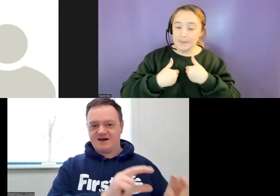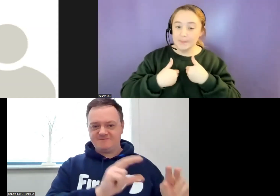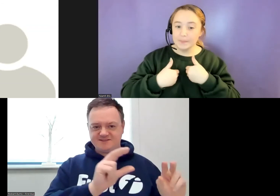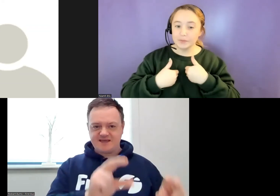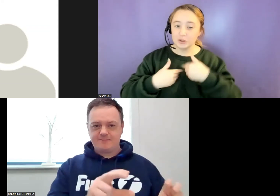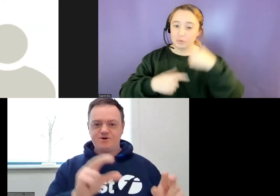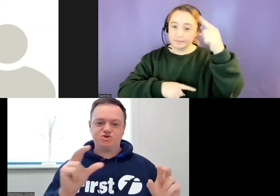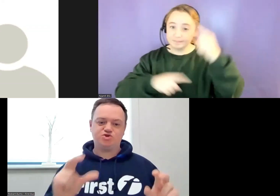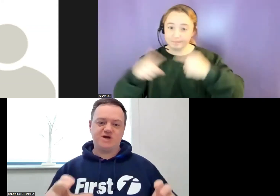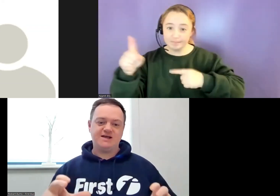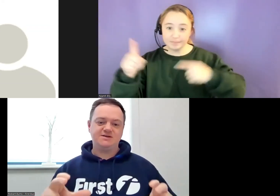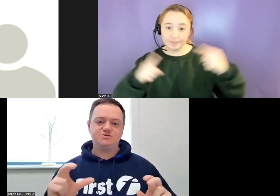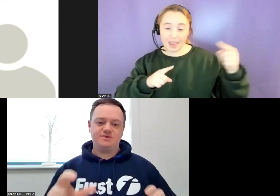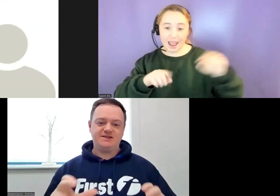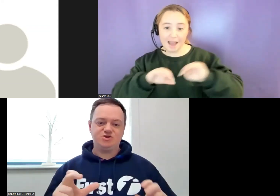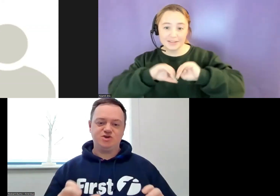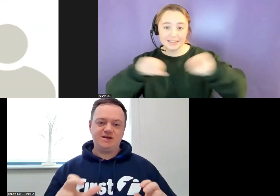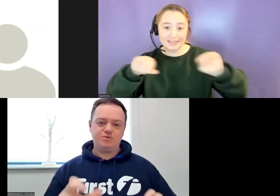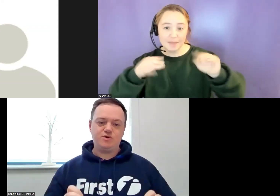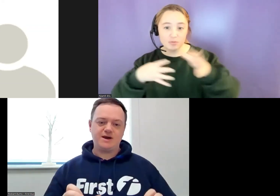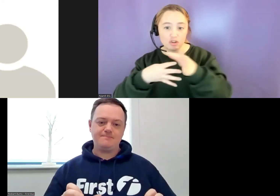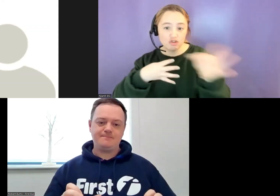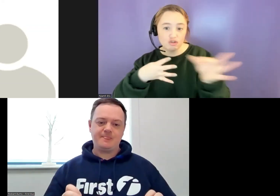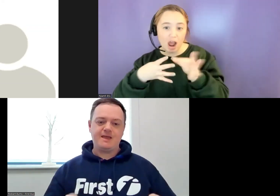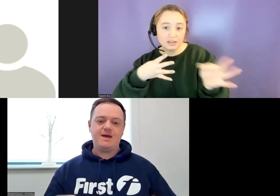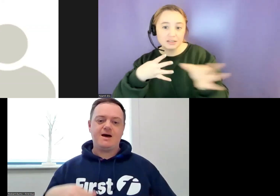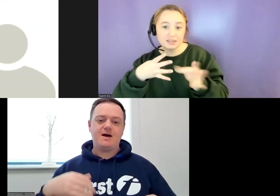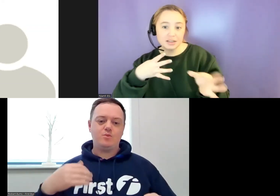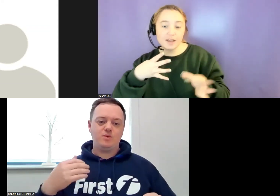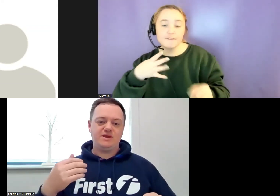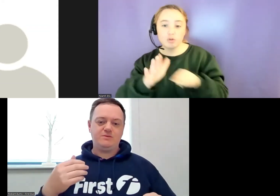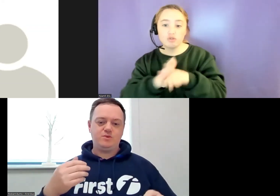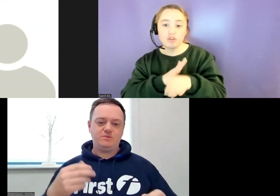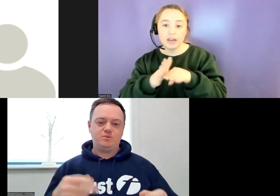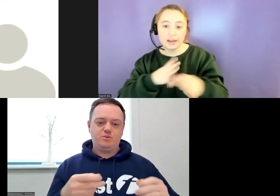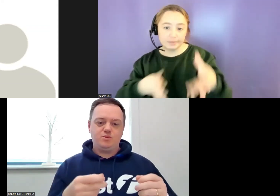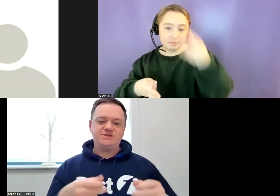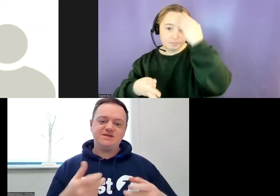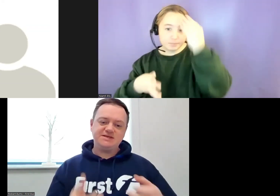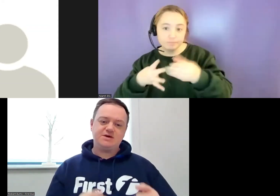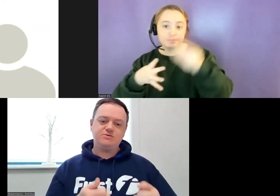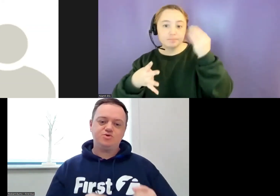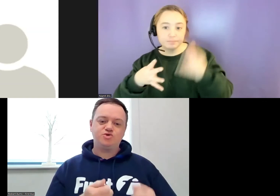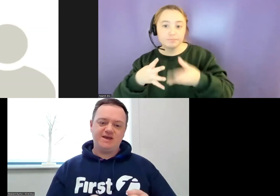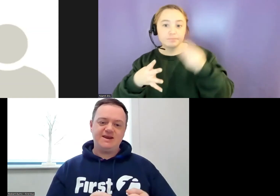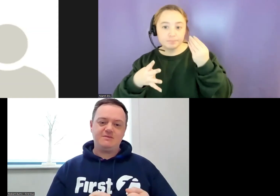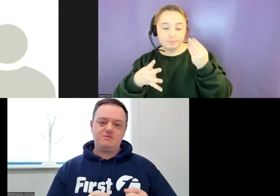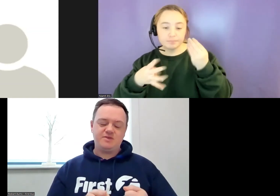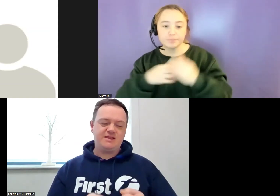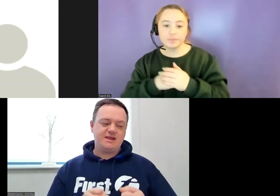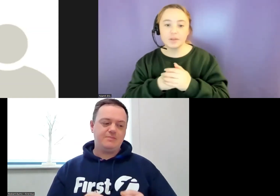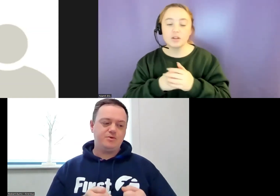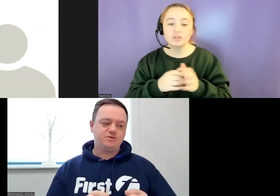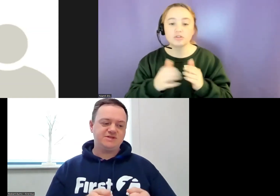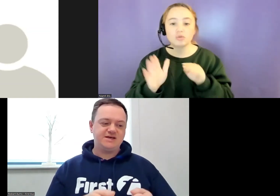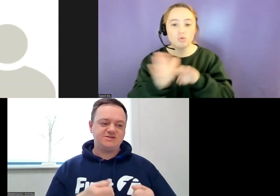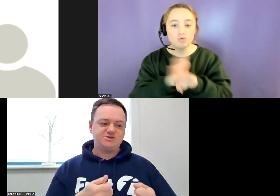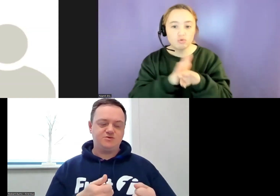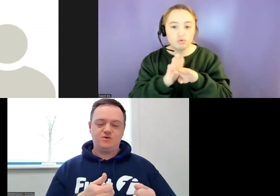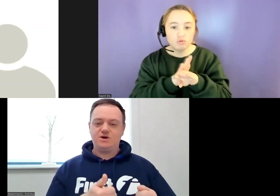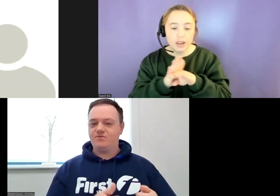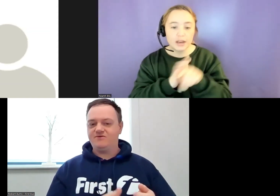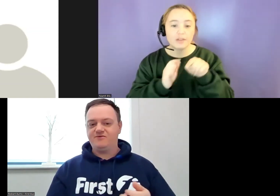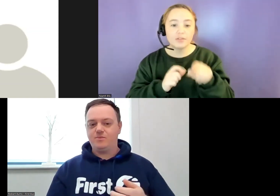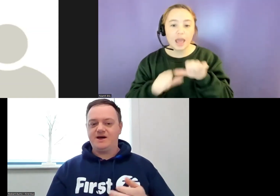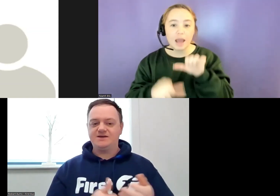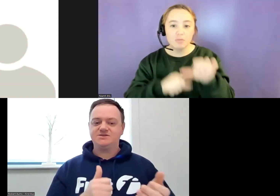these have separate strands within the training programme, and we tease out the training within that process